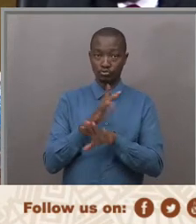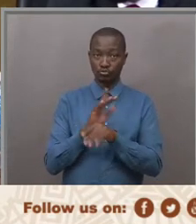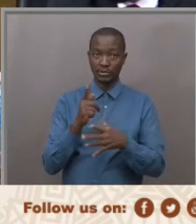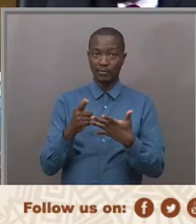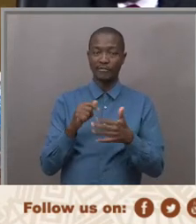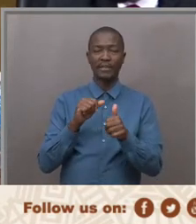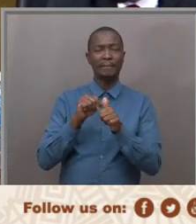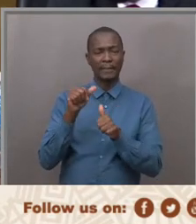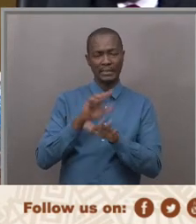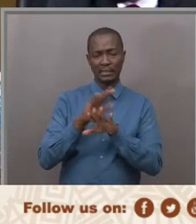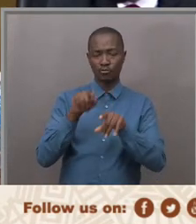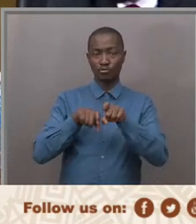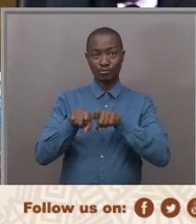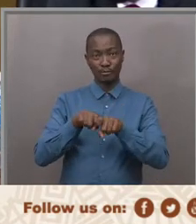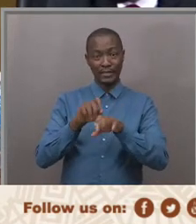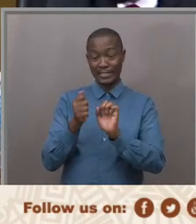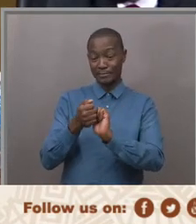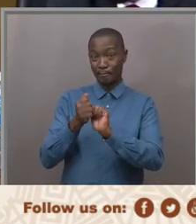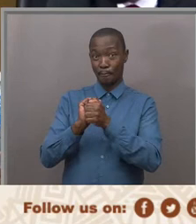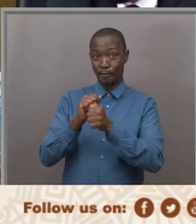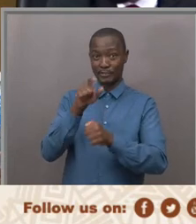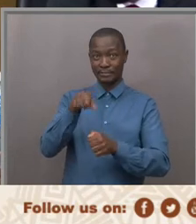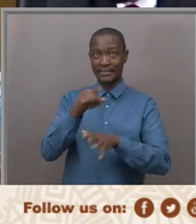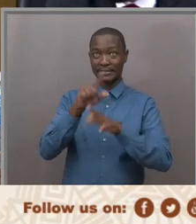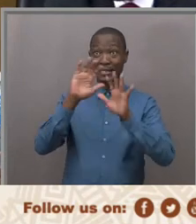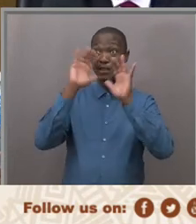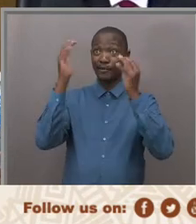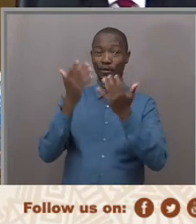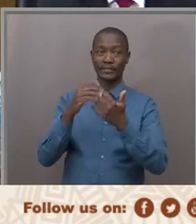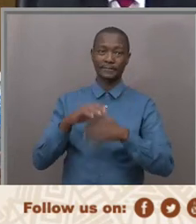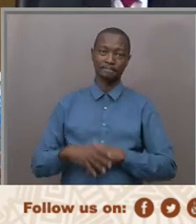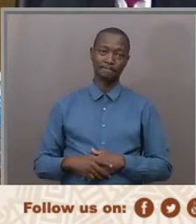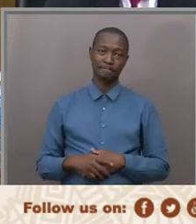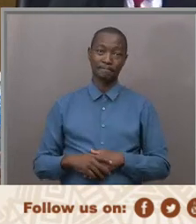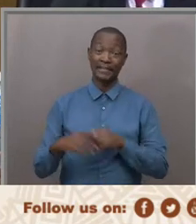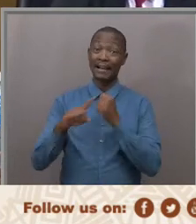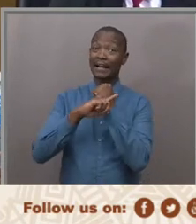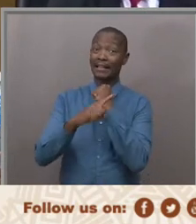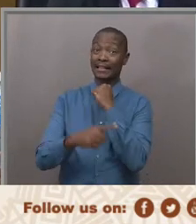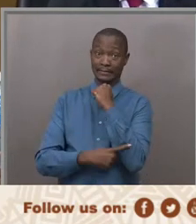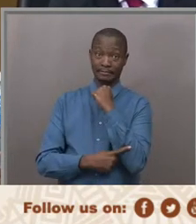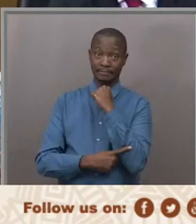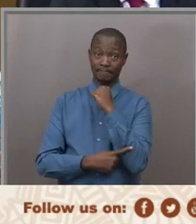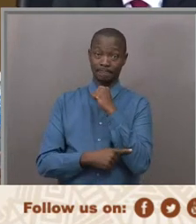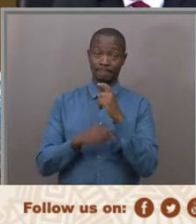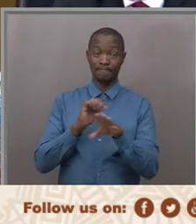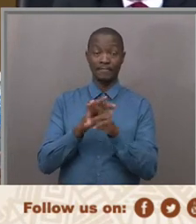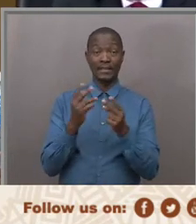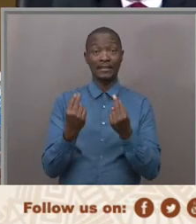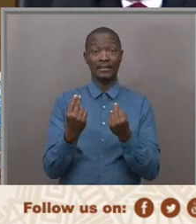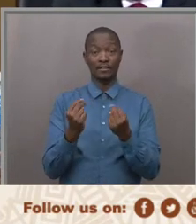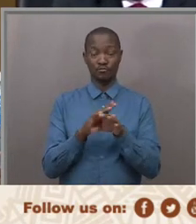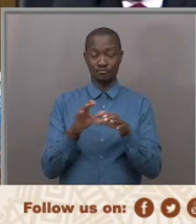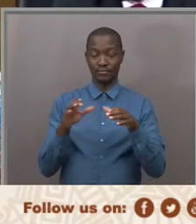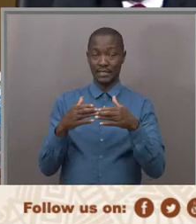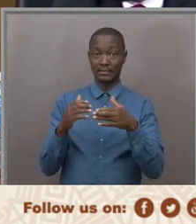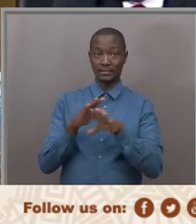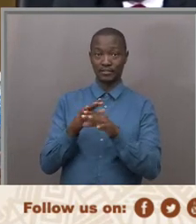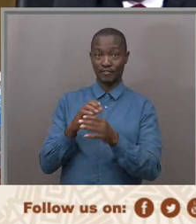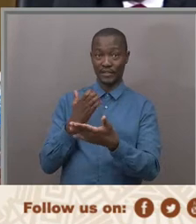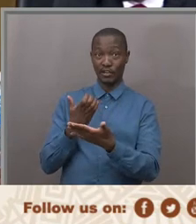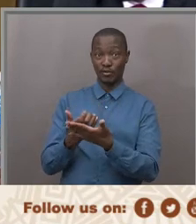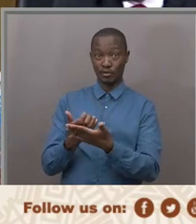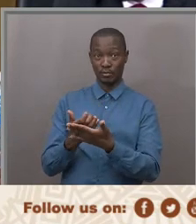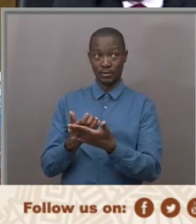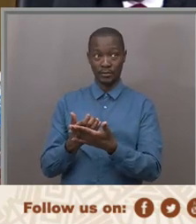sports persons globally. And lastly, the new sector of the economy,